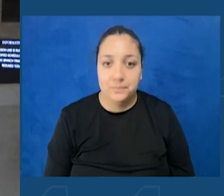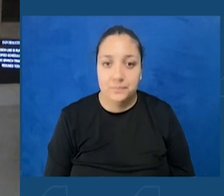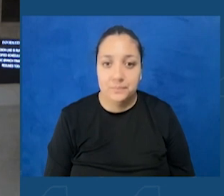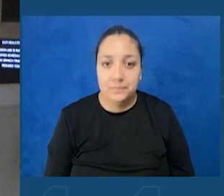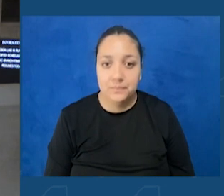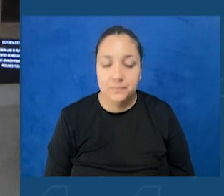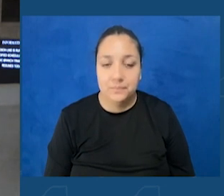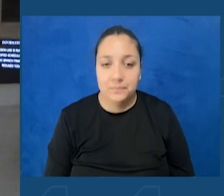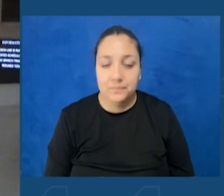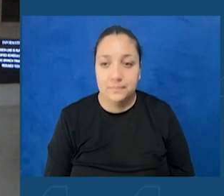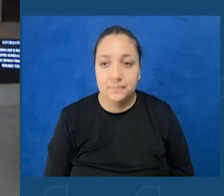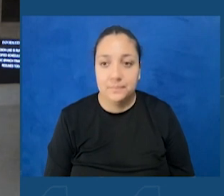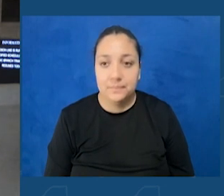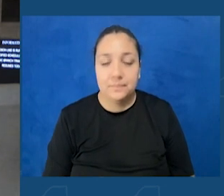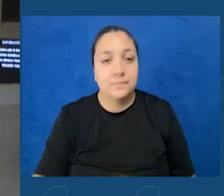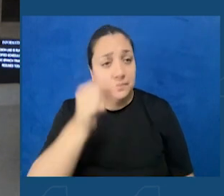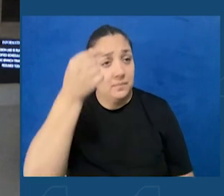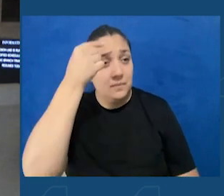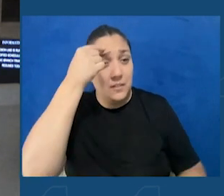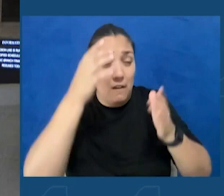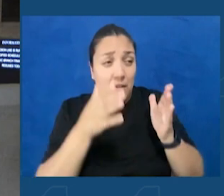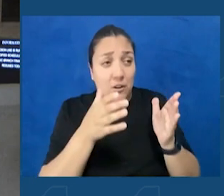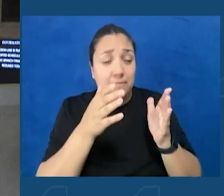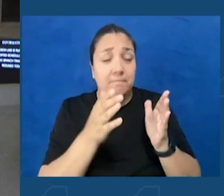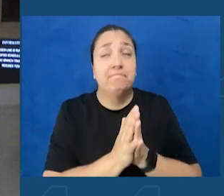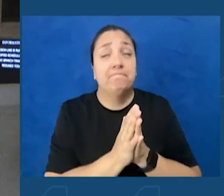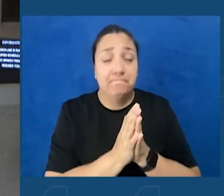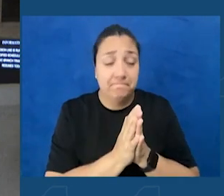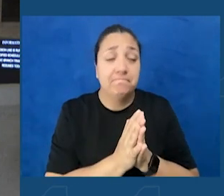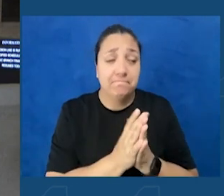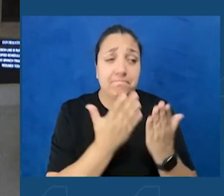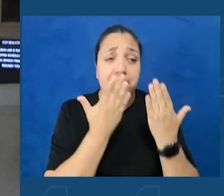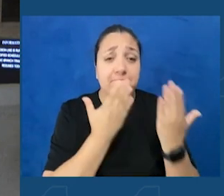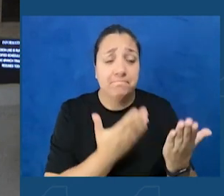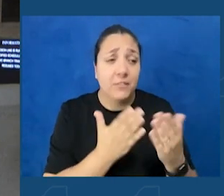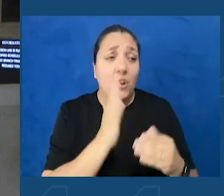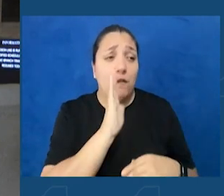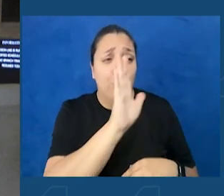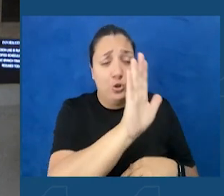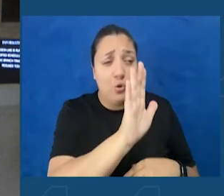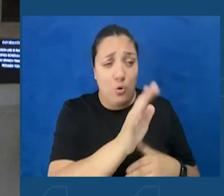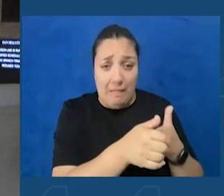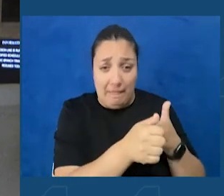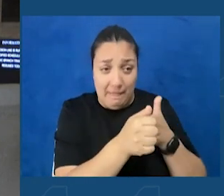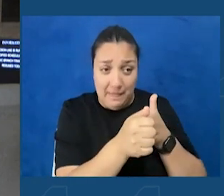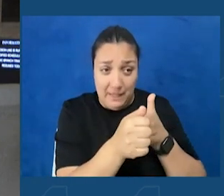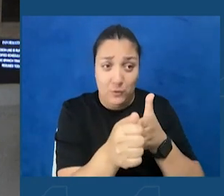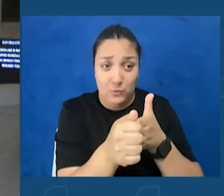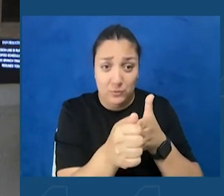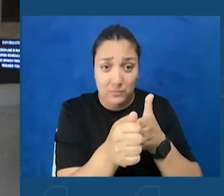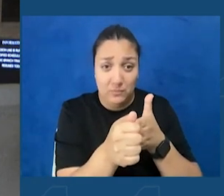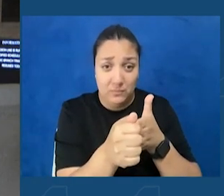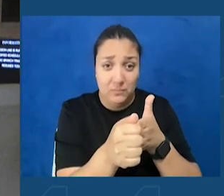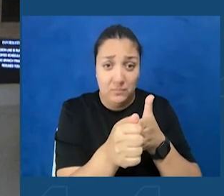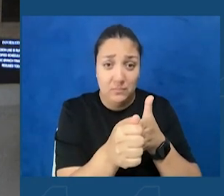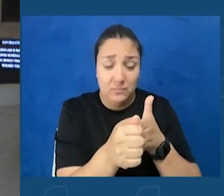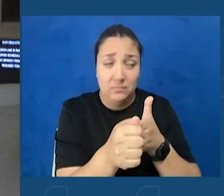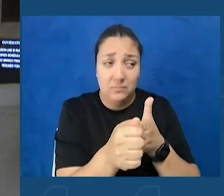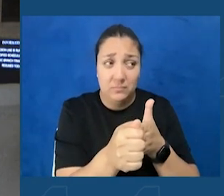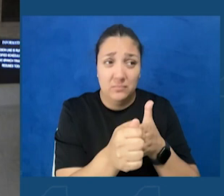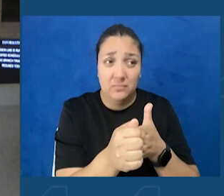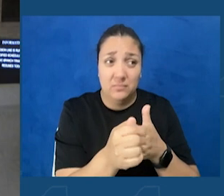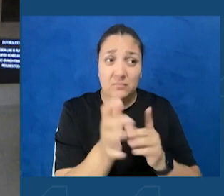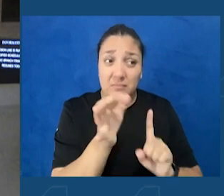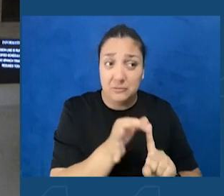Governor, thank you for your leadership, especially in these incredible, challenging